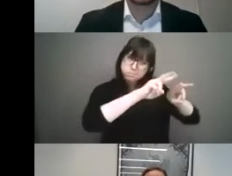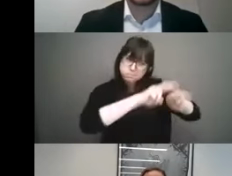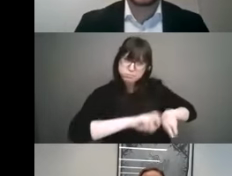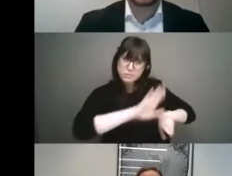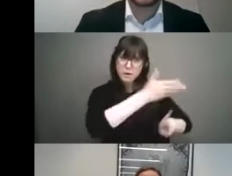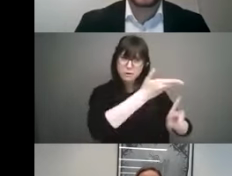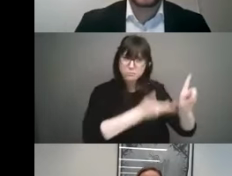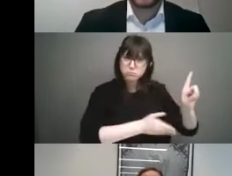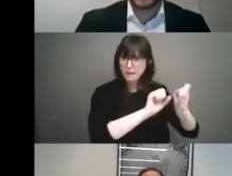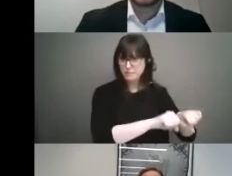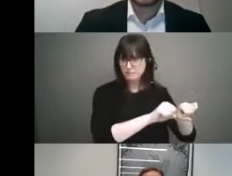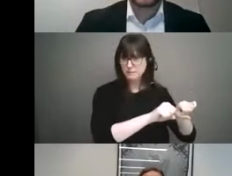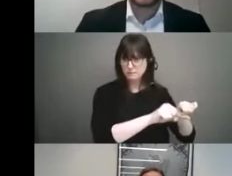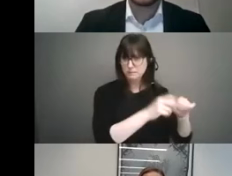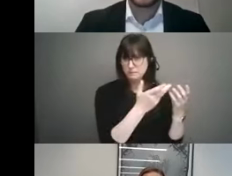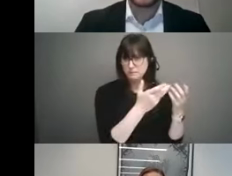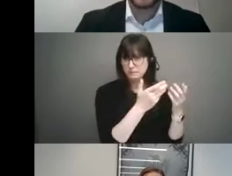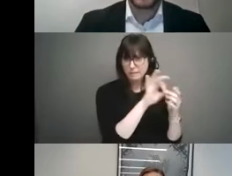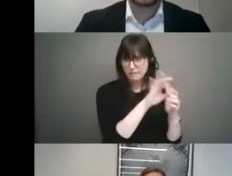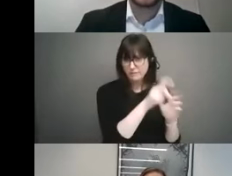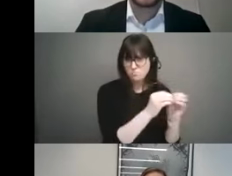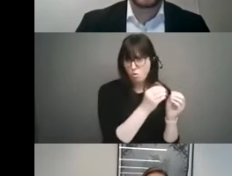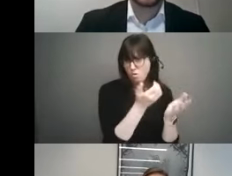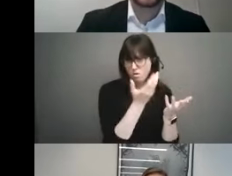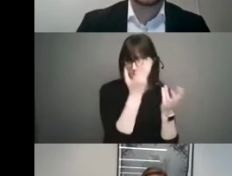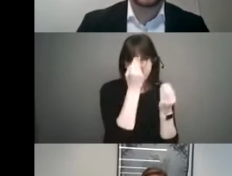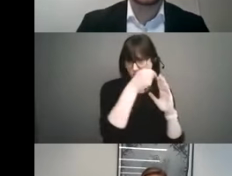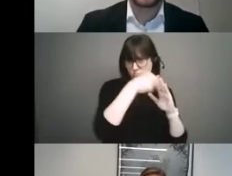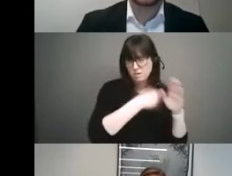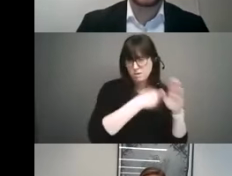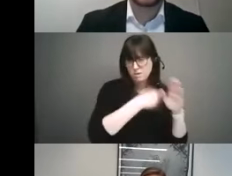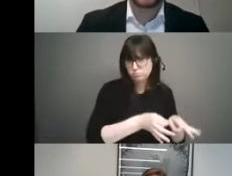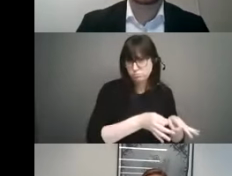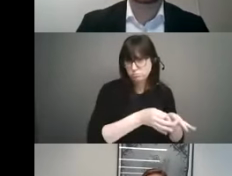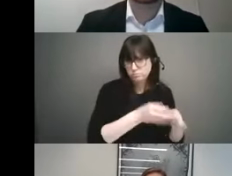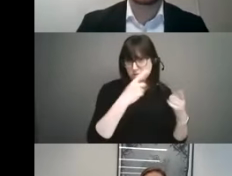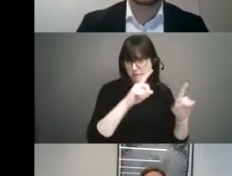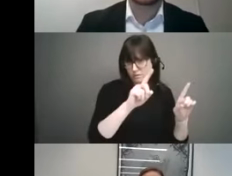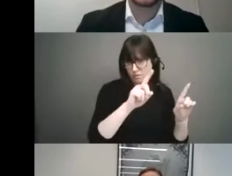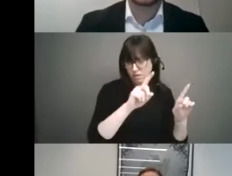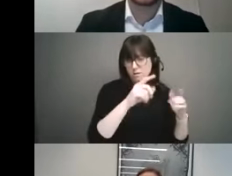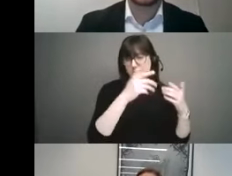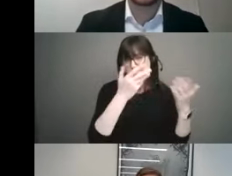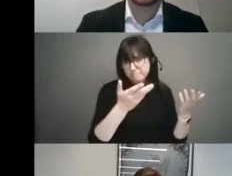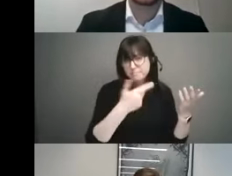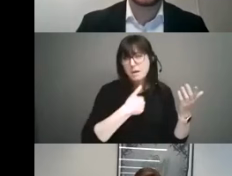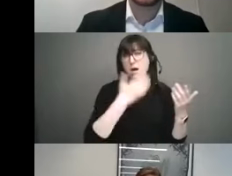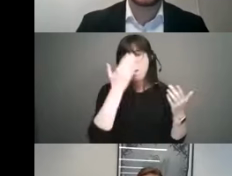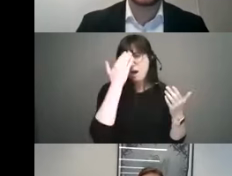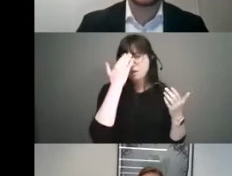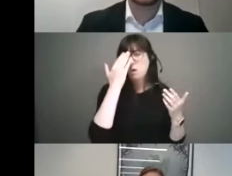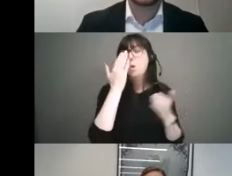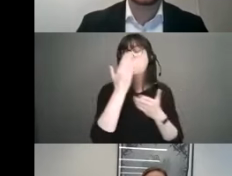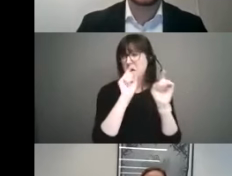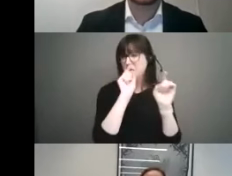whoever it is that they feel they need information from to make an assessment happen. I know of